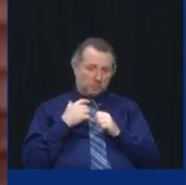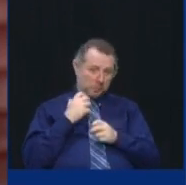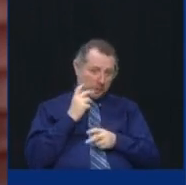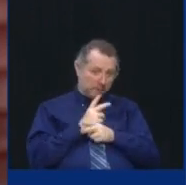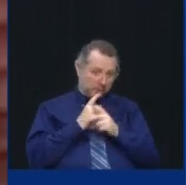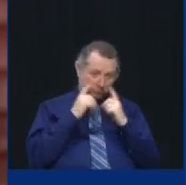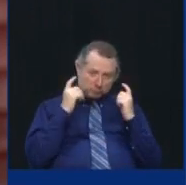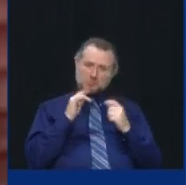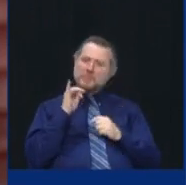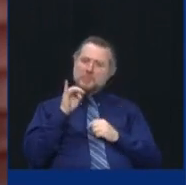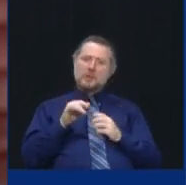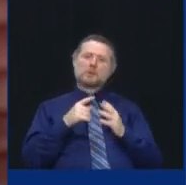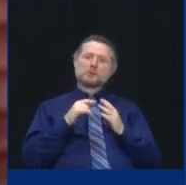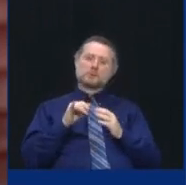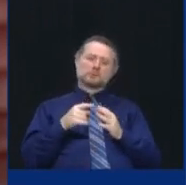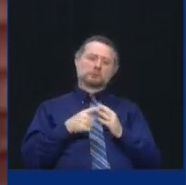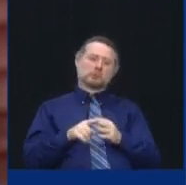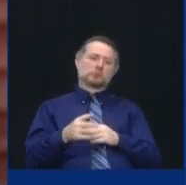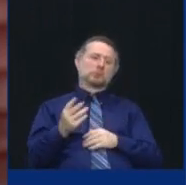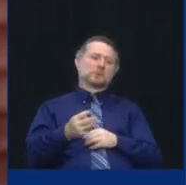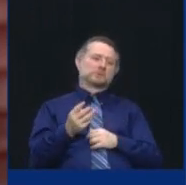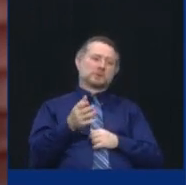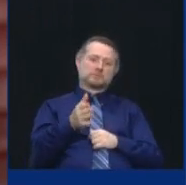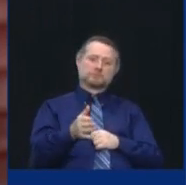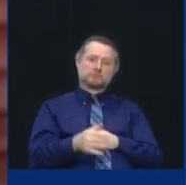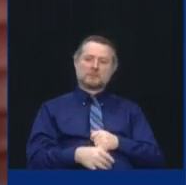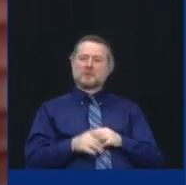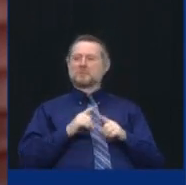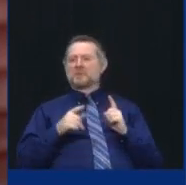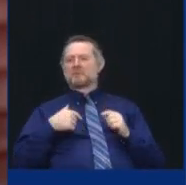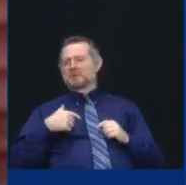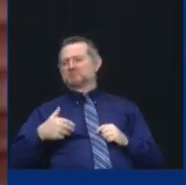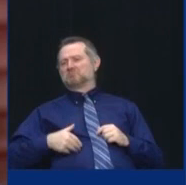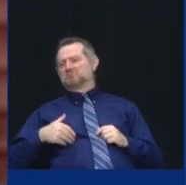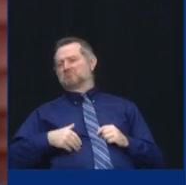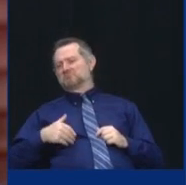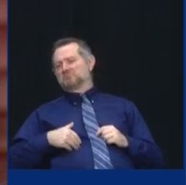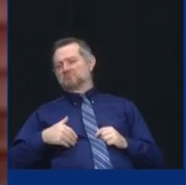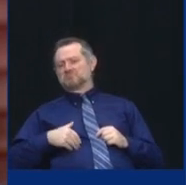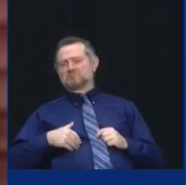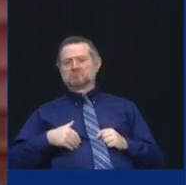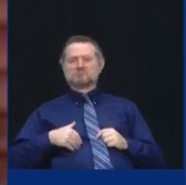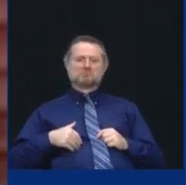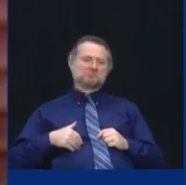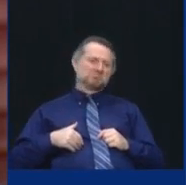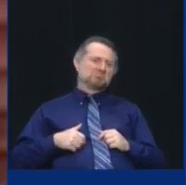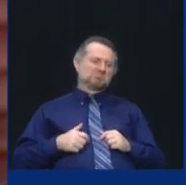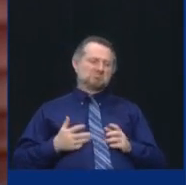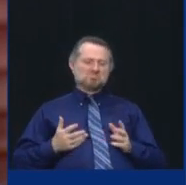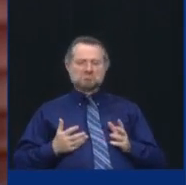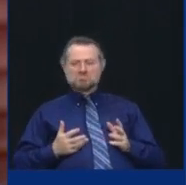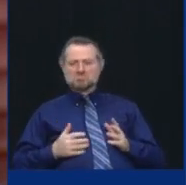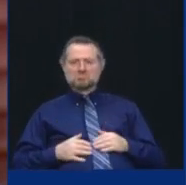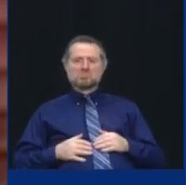effect Wednesday. I will wager you on your walk to